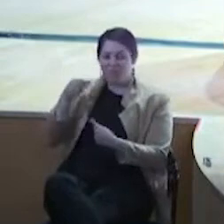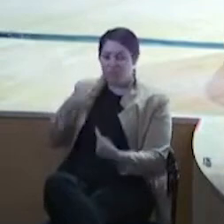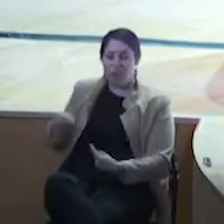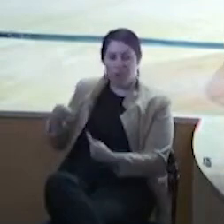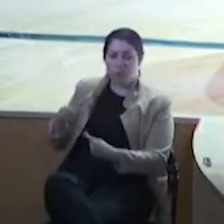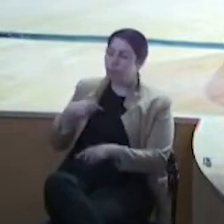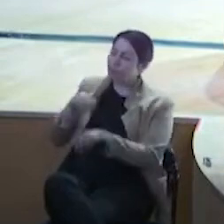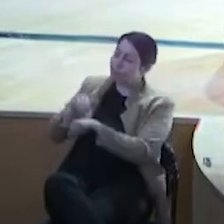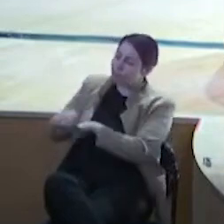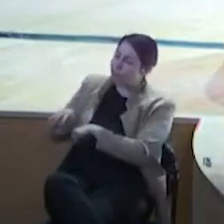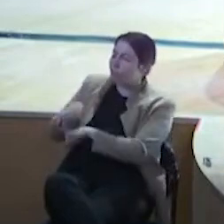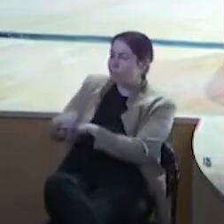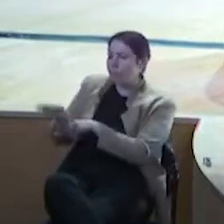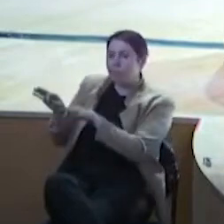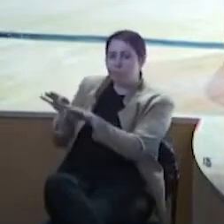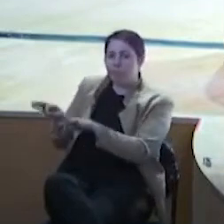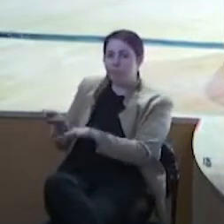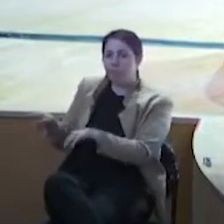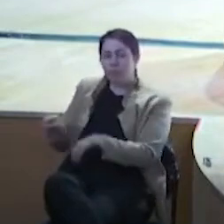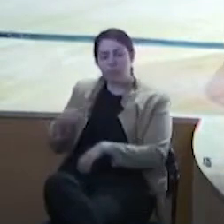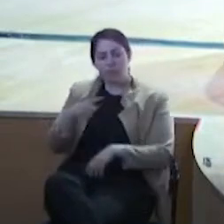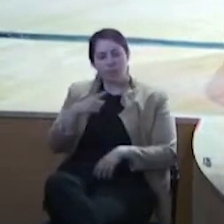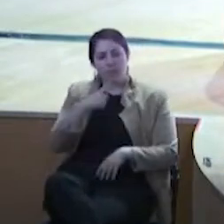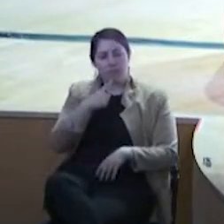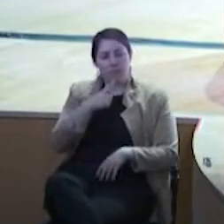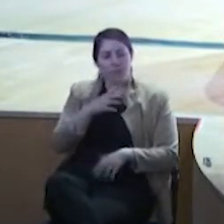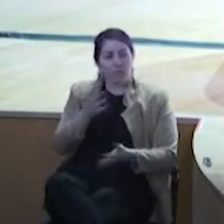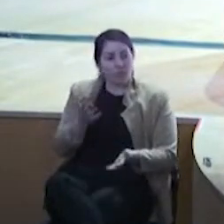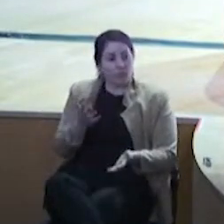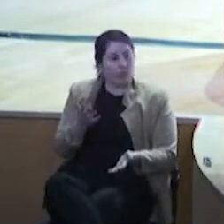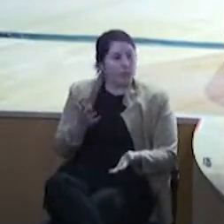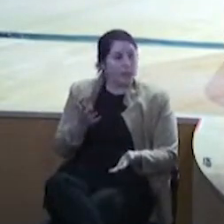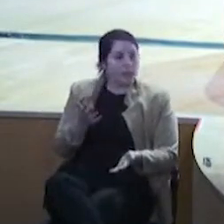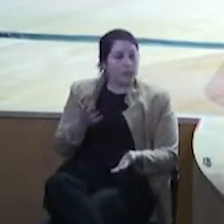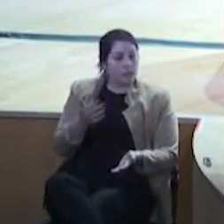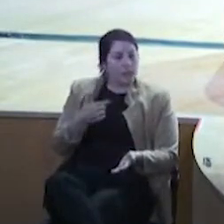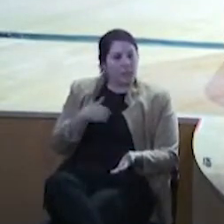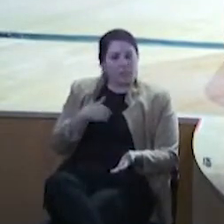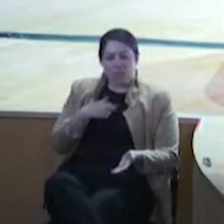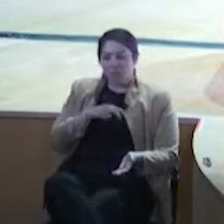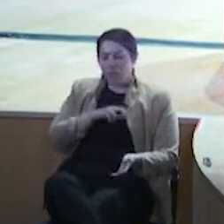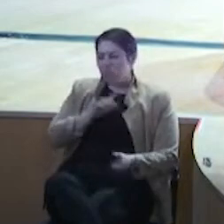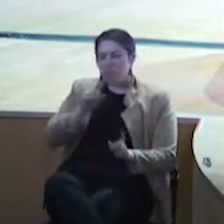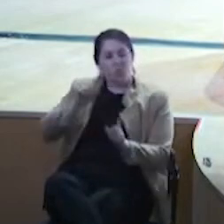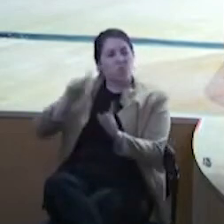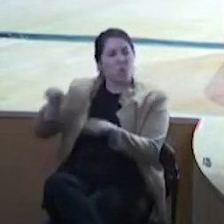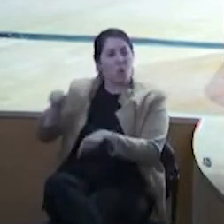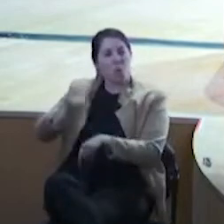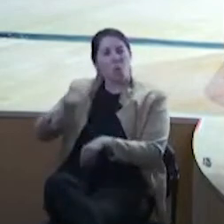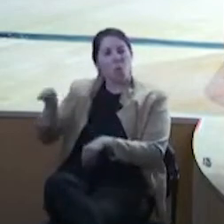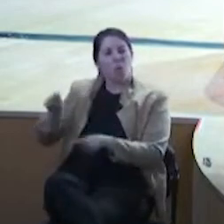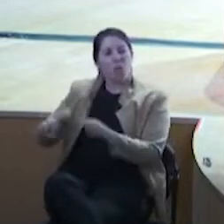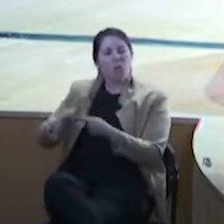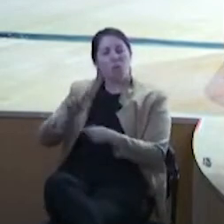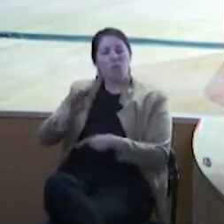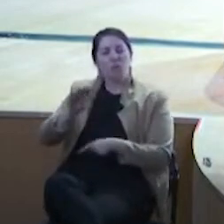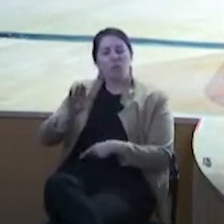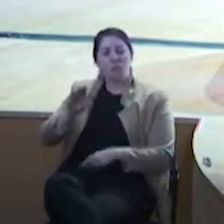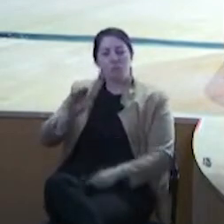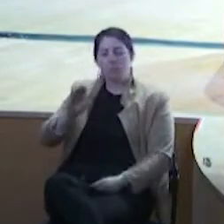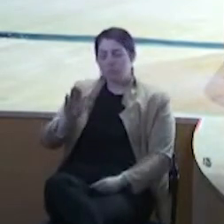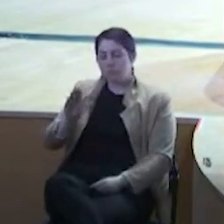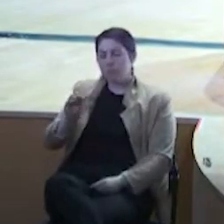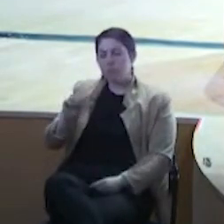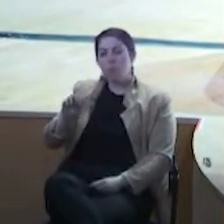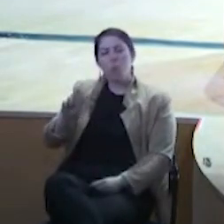her advice, and so she said that her decision was she was going to go to a boarding school. I'm, you know, done with public